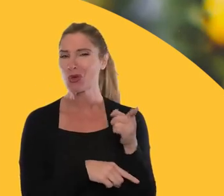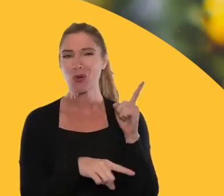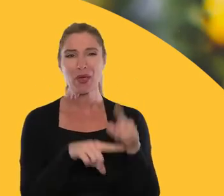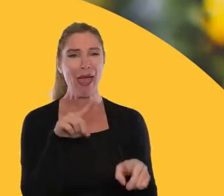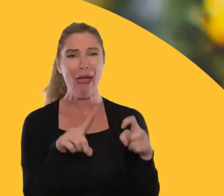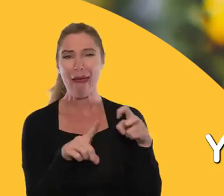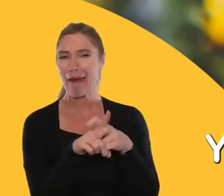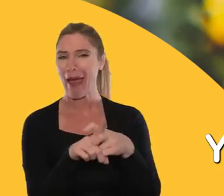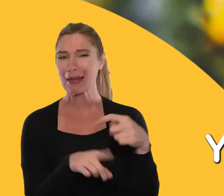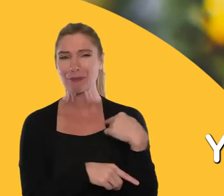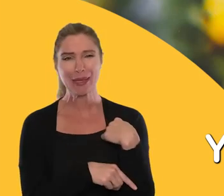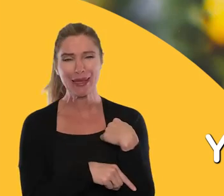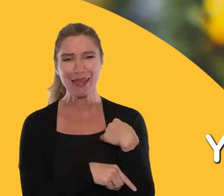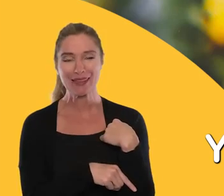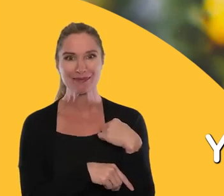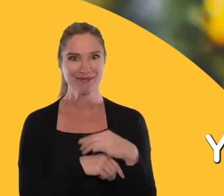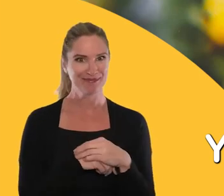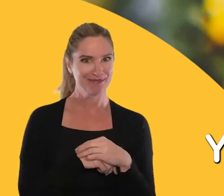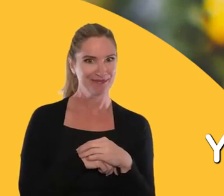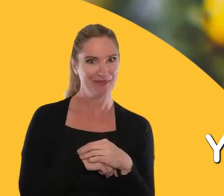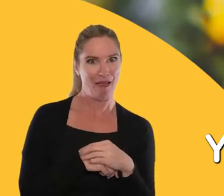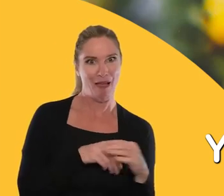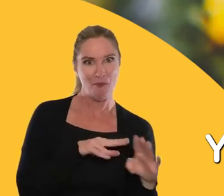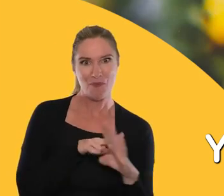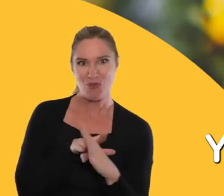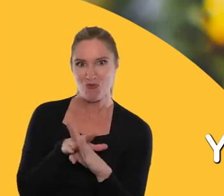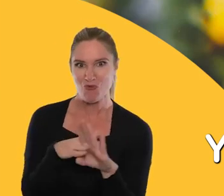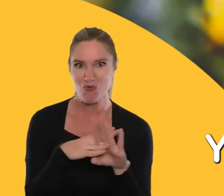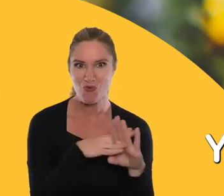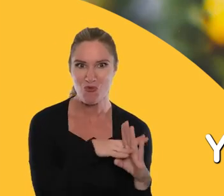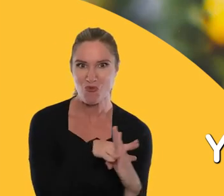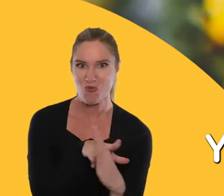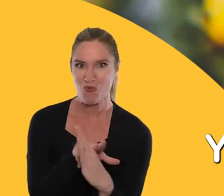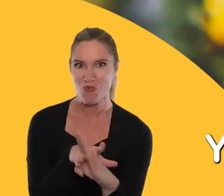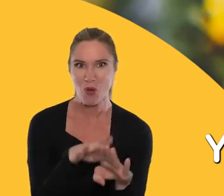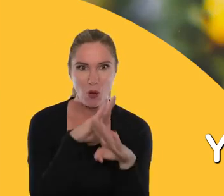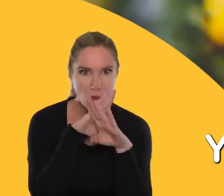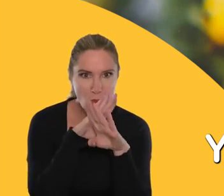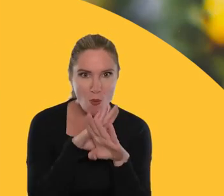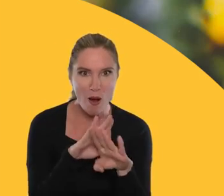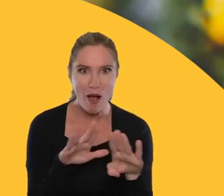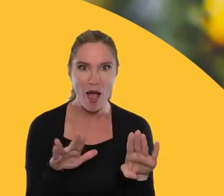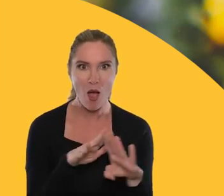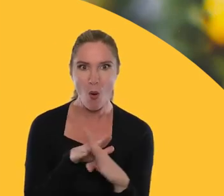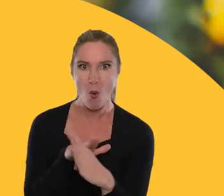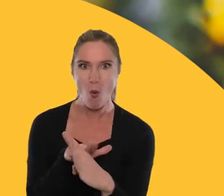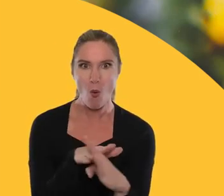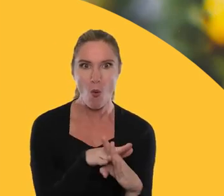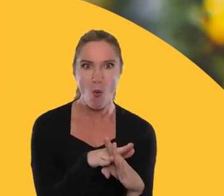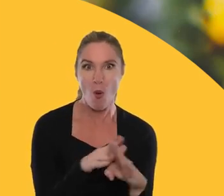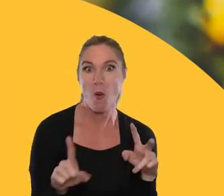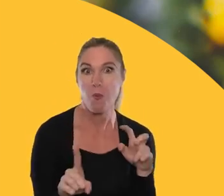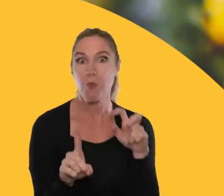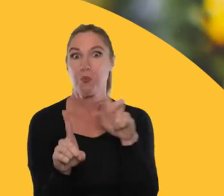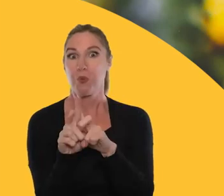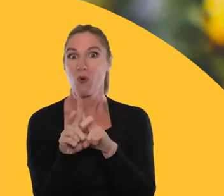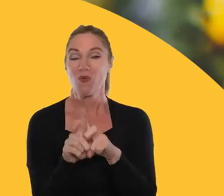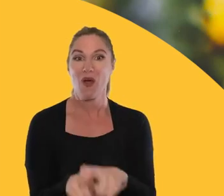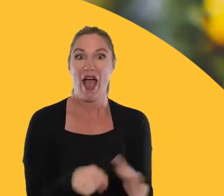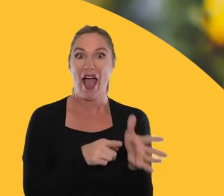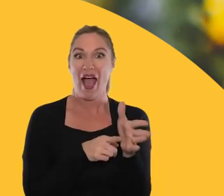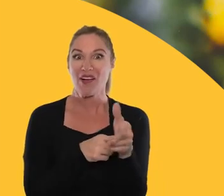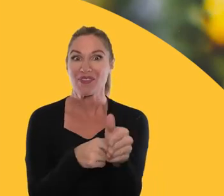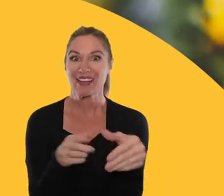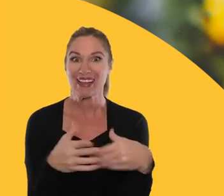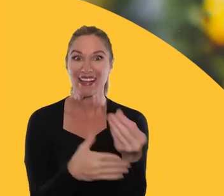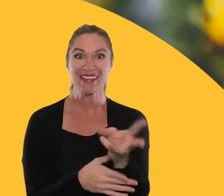can't catch me, you can't catch me." Along comes Mr. Shark, as quiet as can be, and snaps